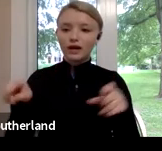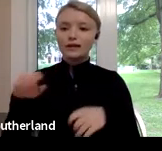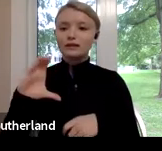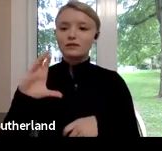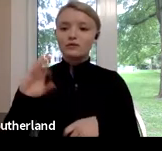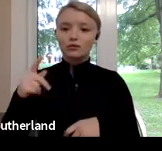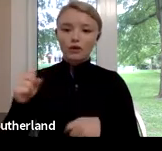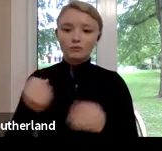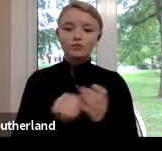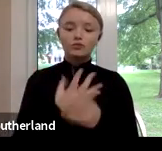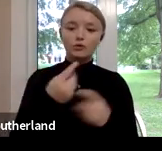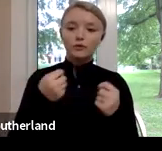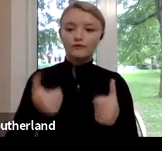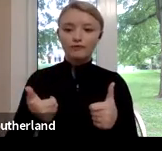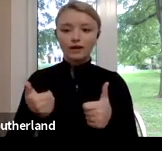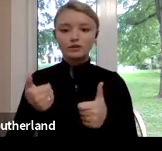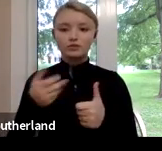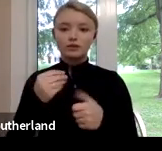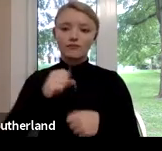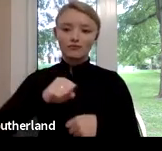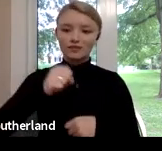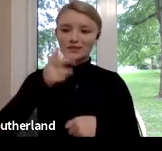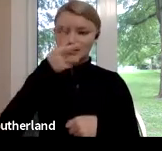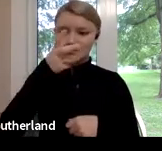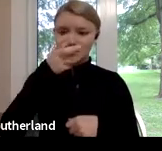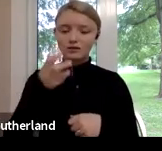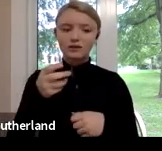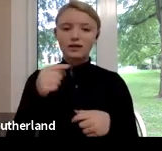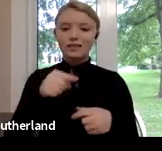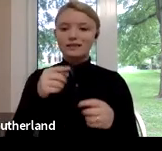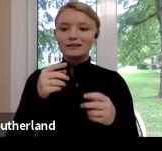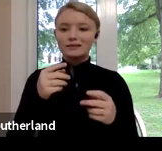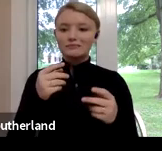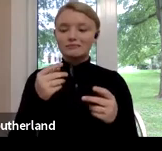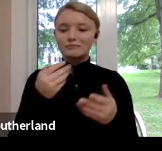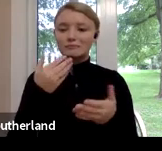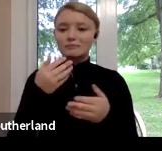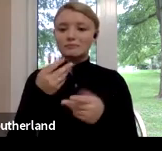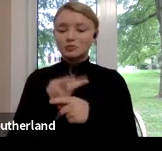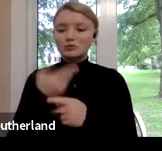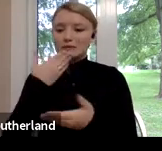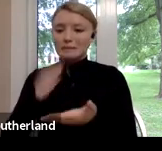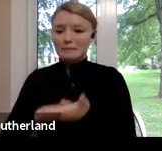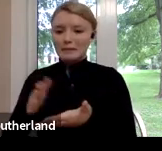and to resist bugs, this does terrible things to our nutrients.